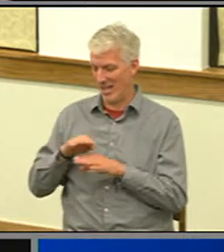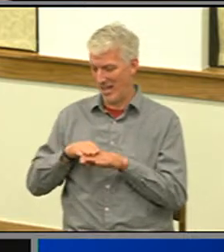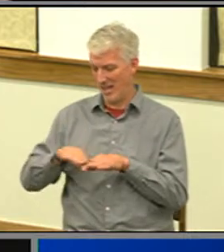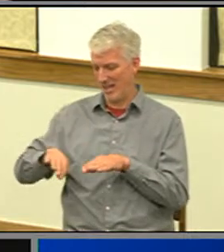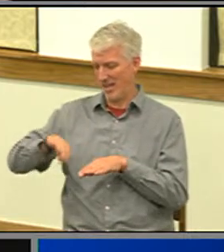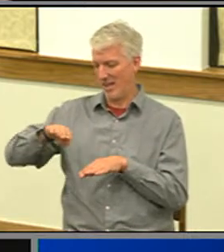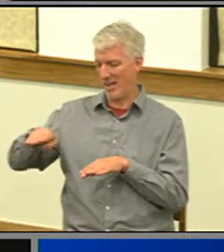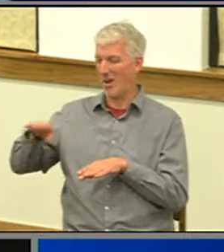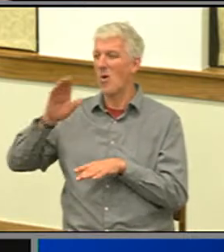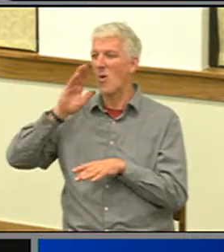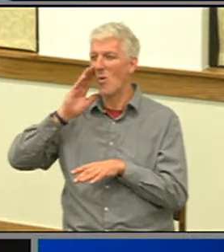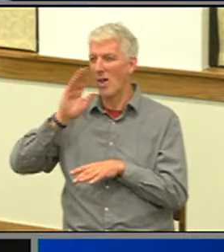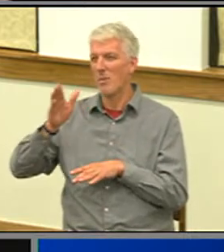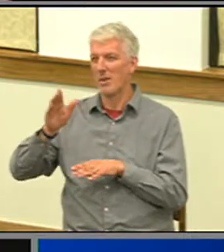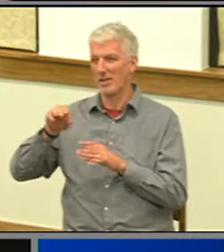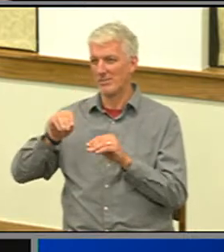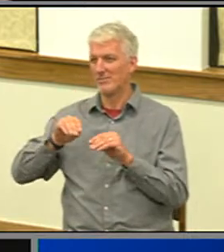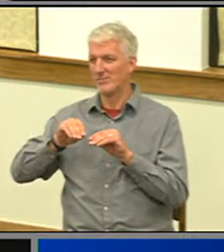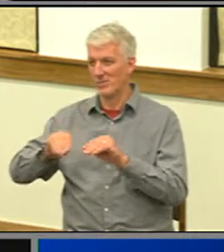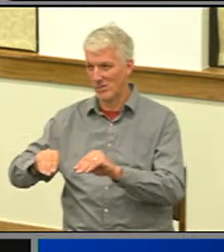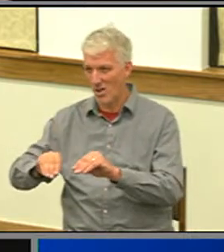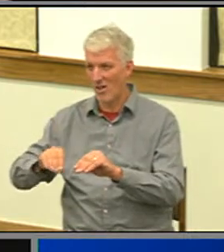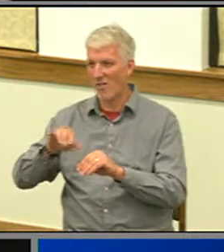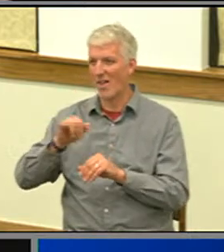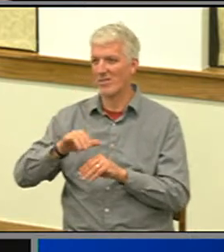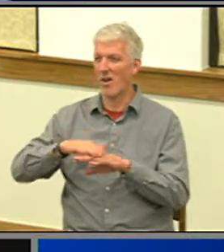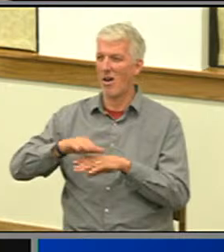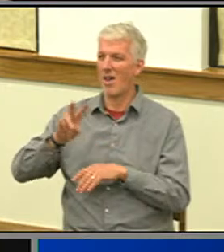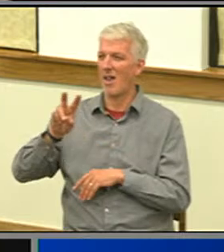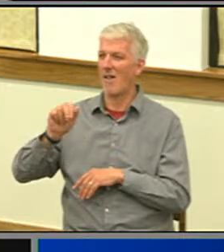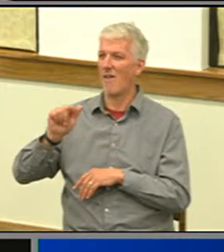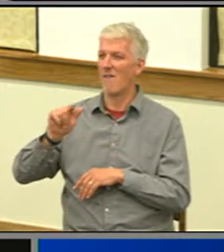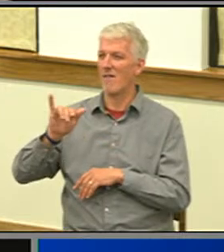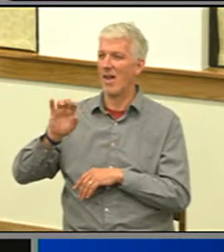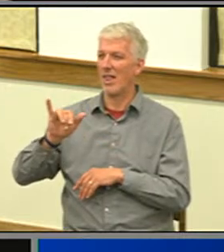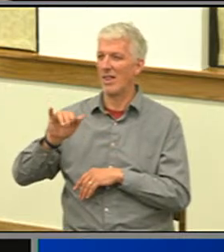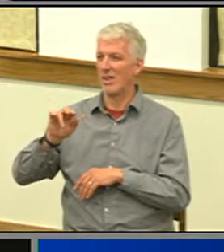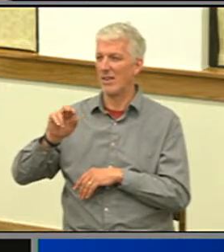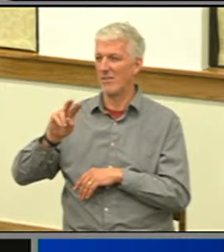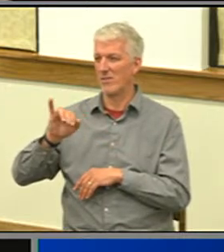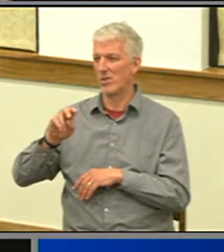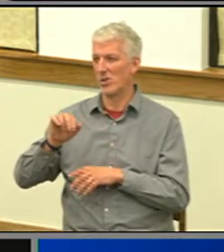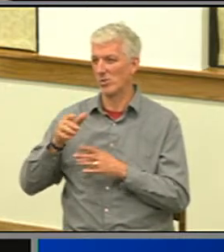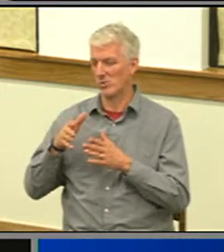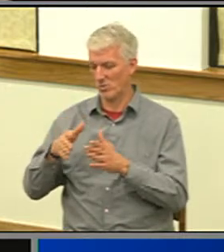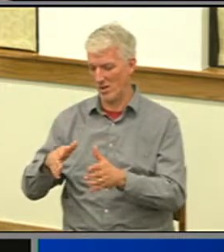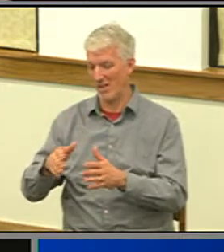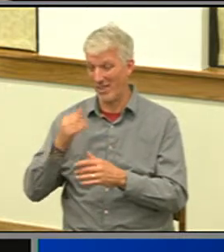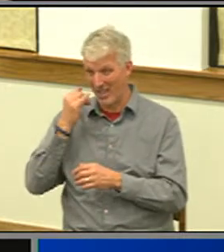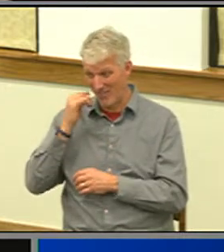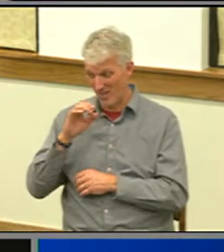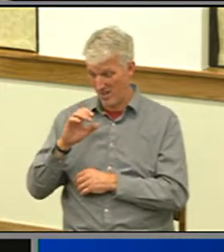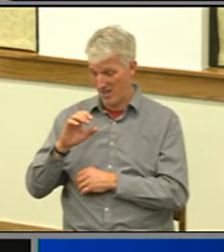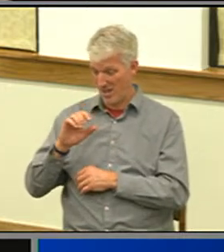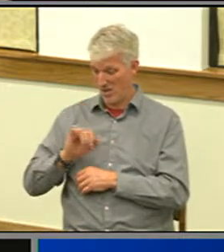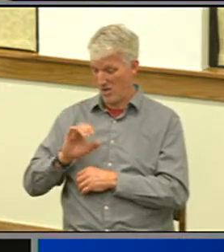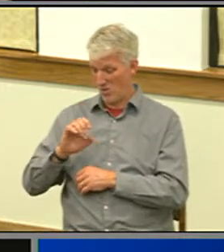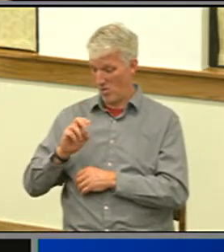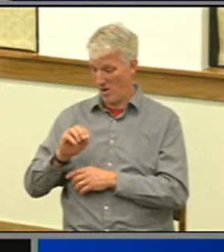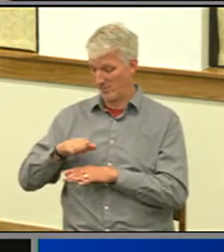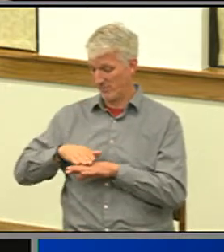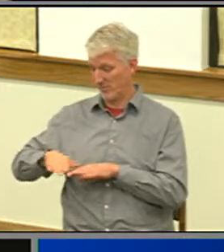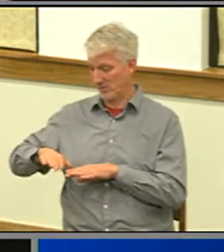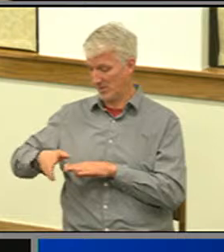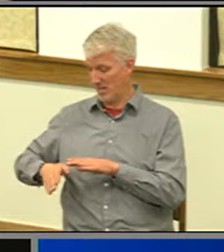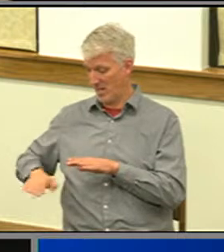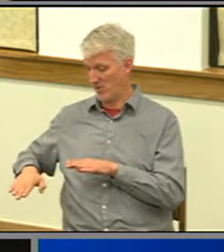installed, and that's on Valley View Drive. Other than that, if a cross gutter is in bad shape, we will also be replacing